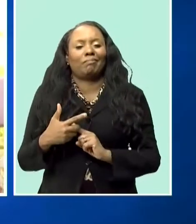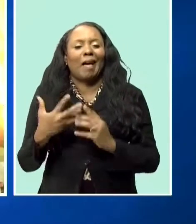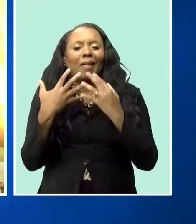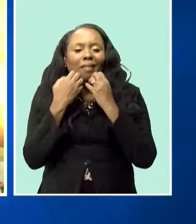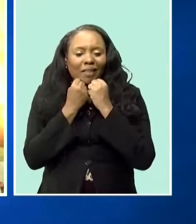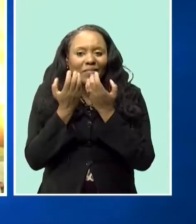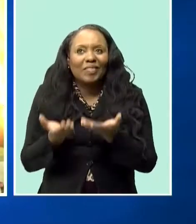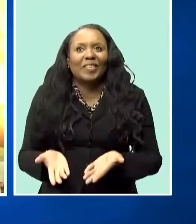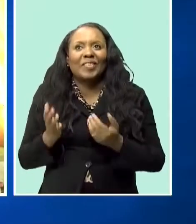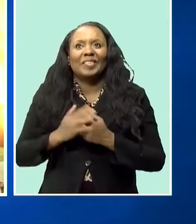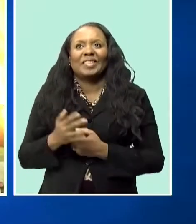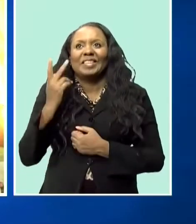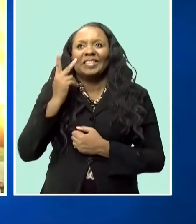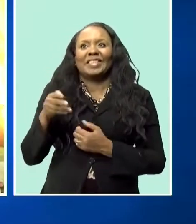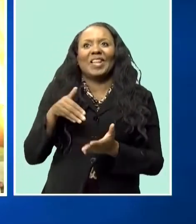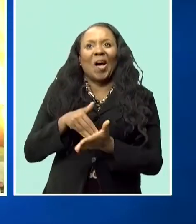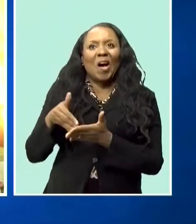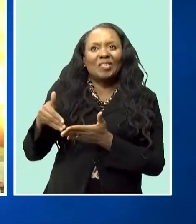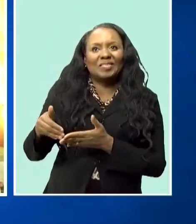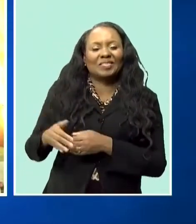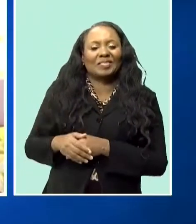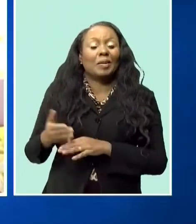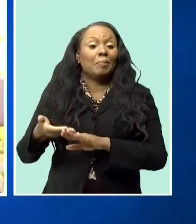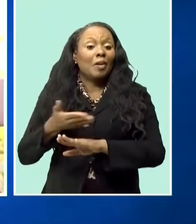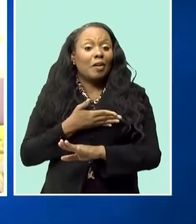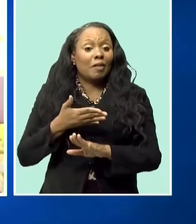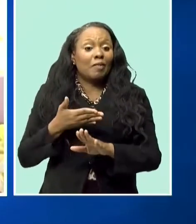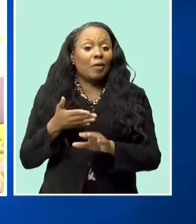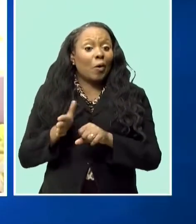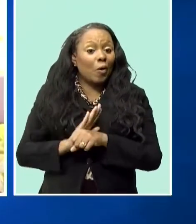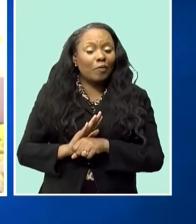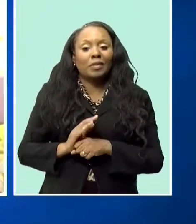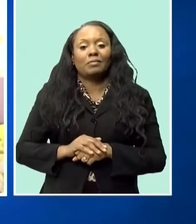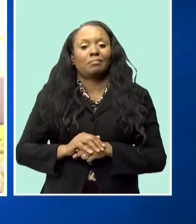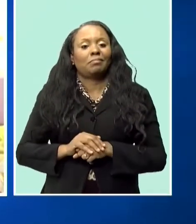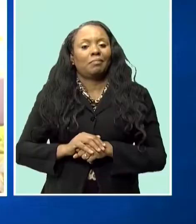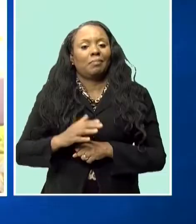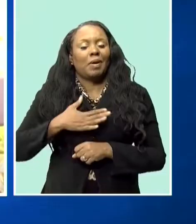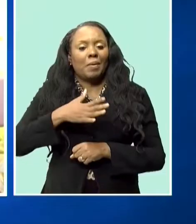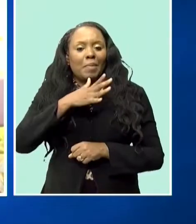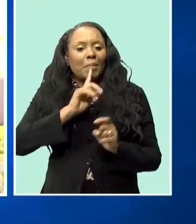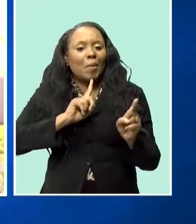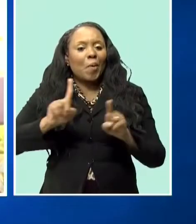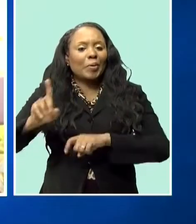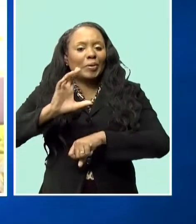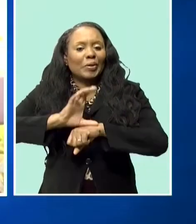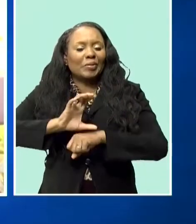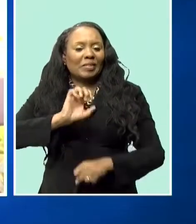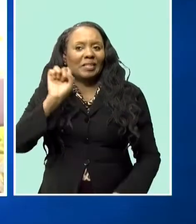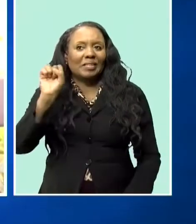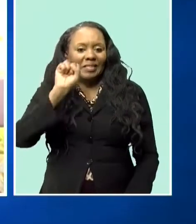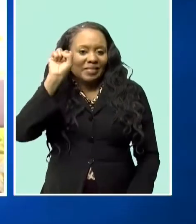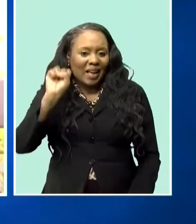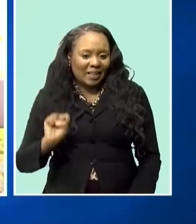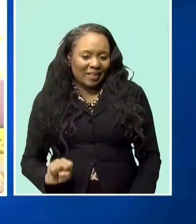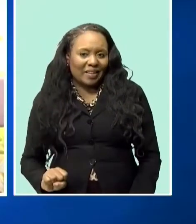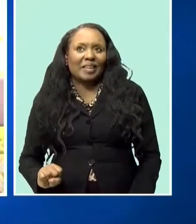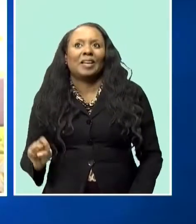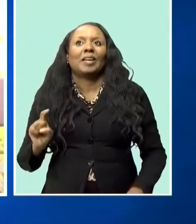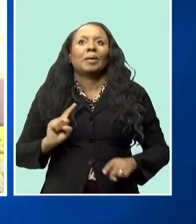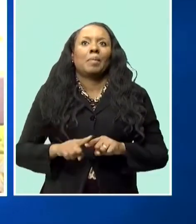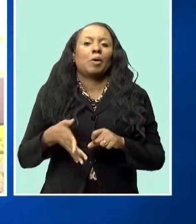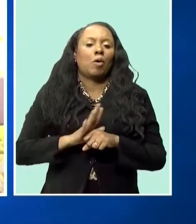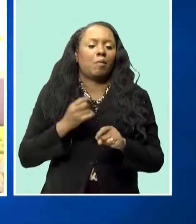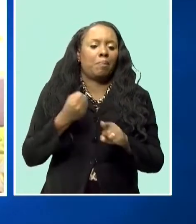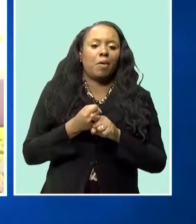often. Before COVID, it was church on Saturday, and most of the time she was just here. But since COVID, she hasn't left